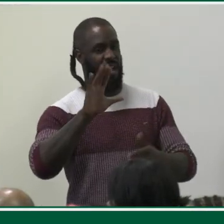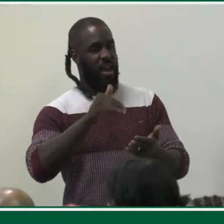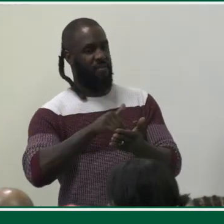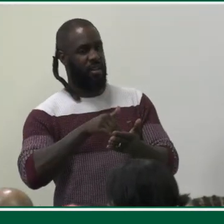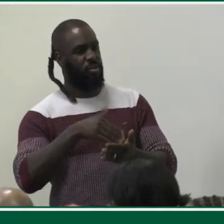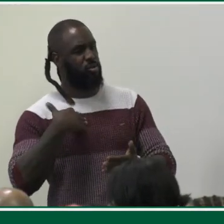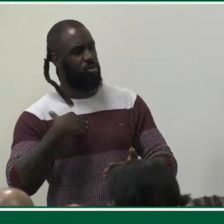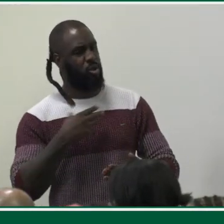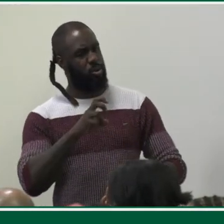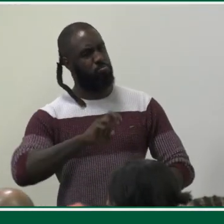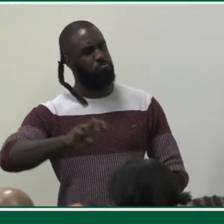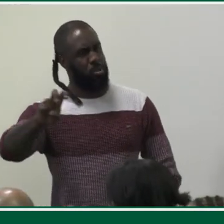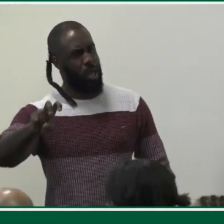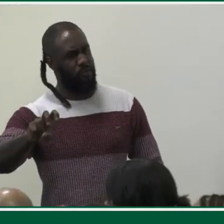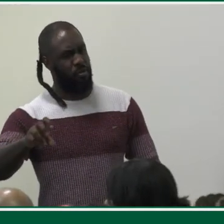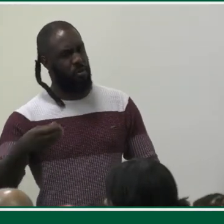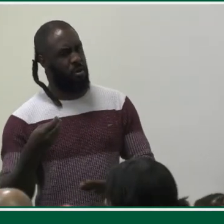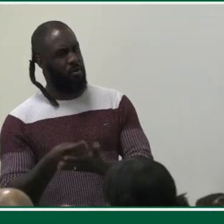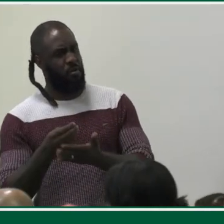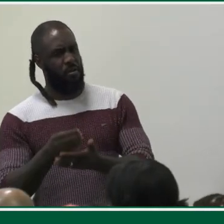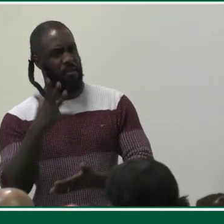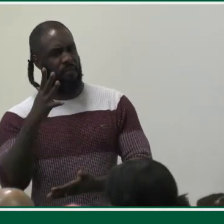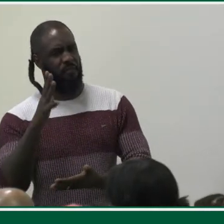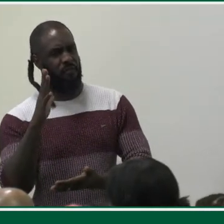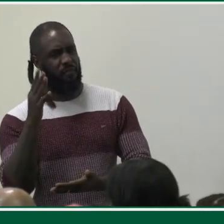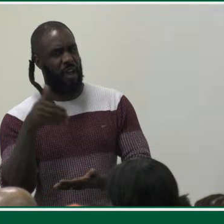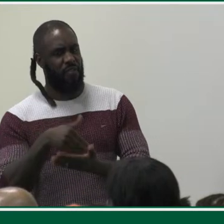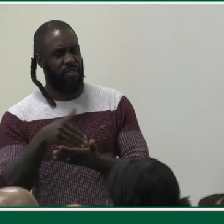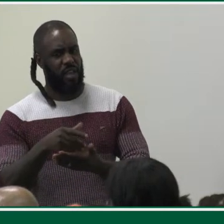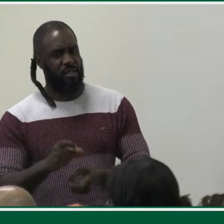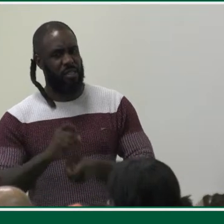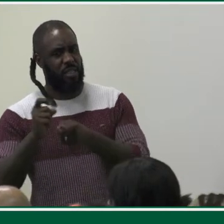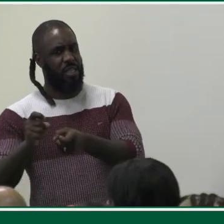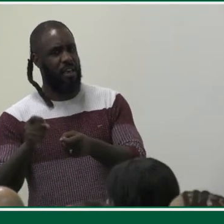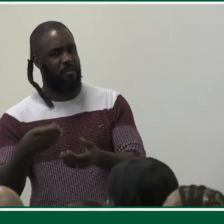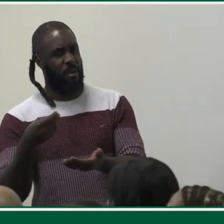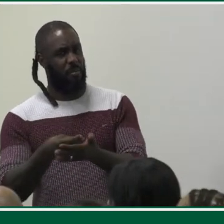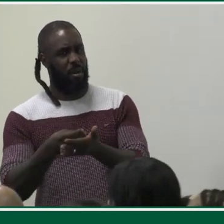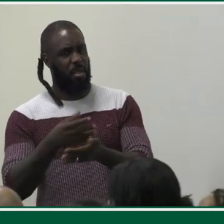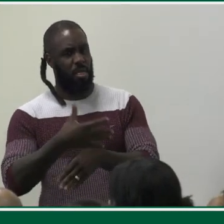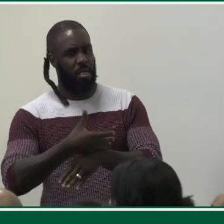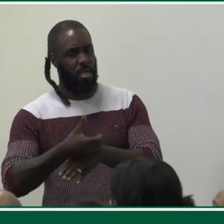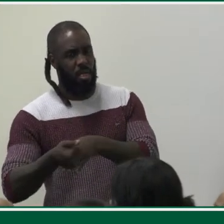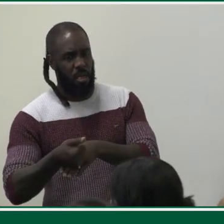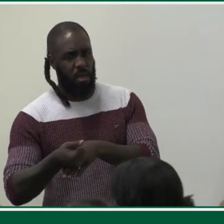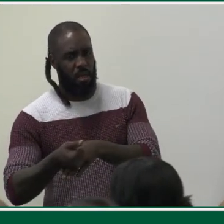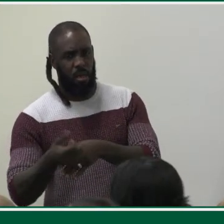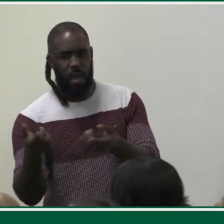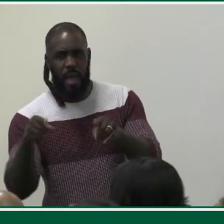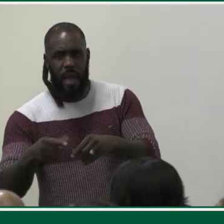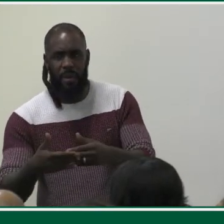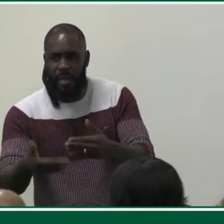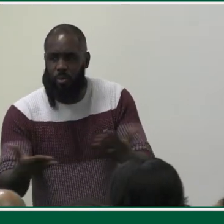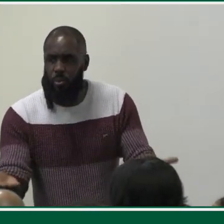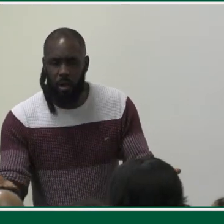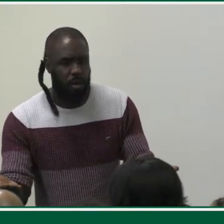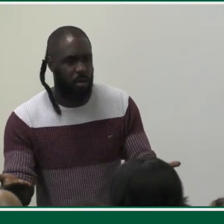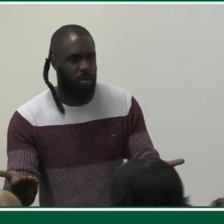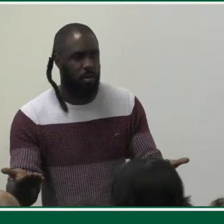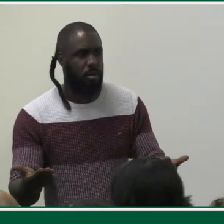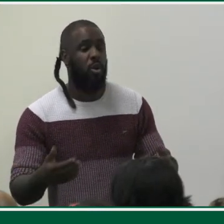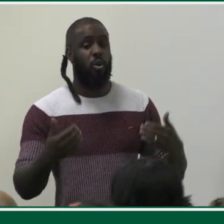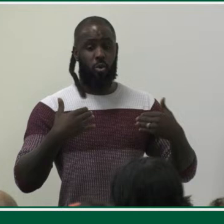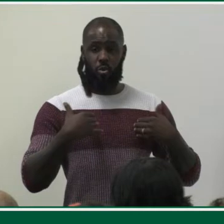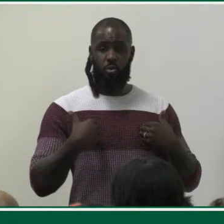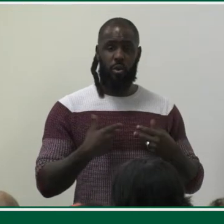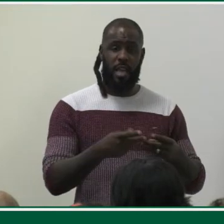students there. What will happen to them once they get there? Now, as President Wood indicated in the presentation, we do have